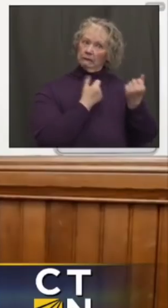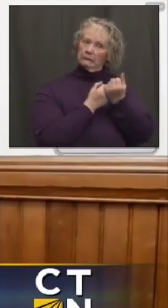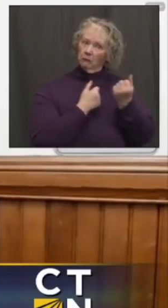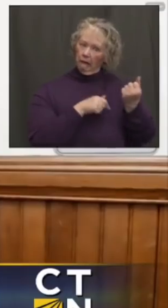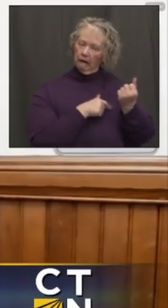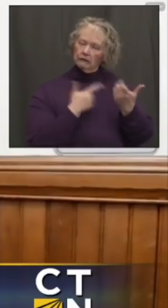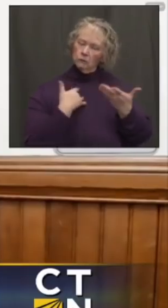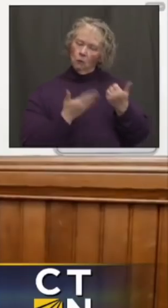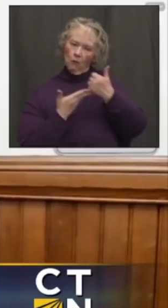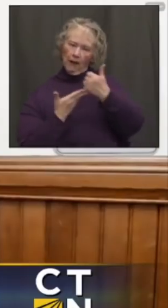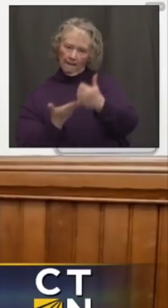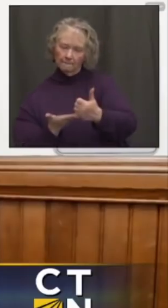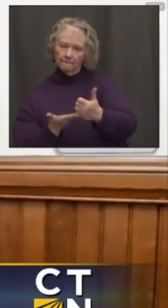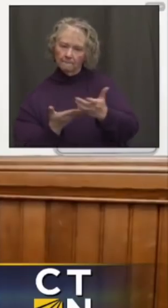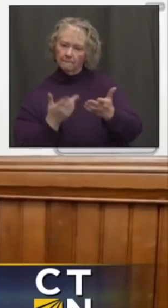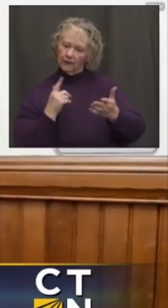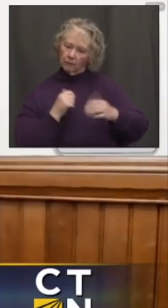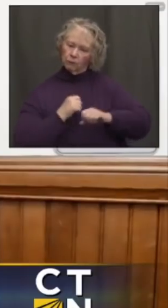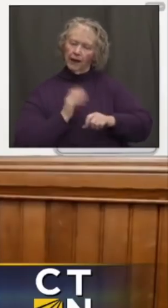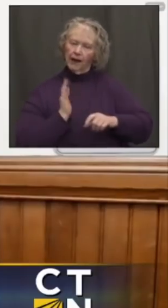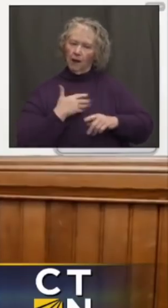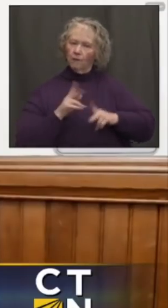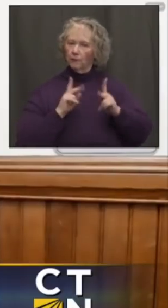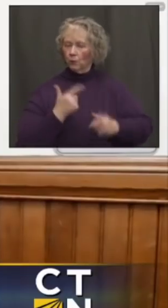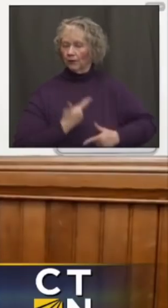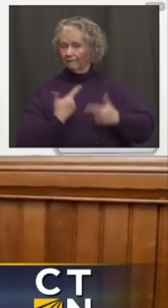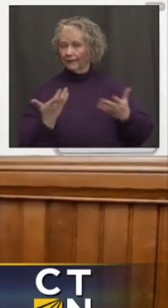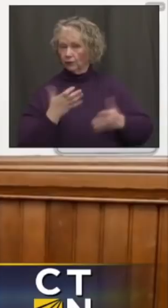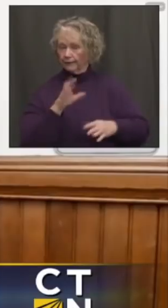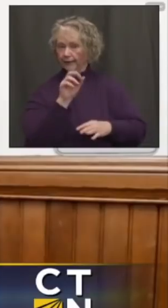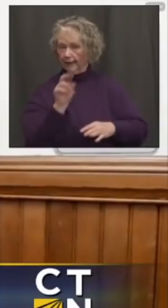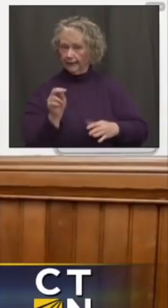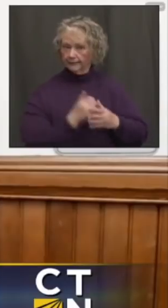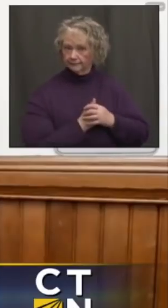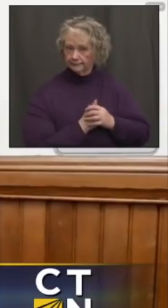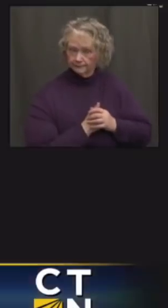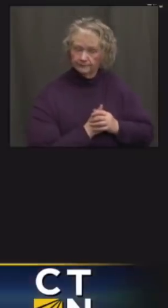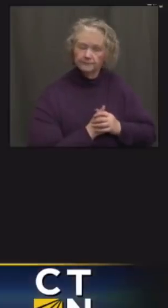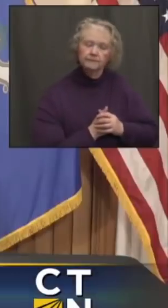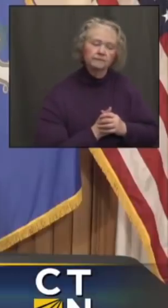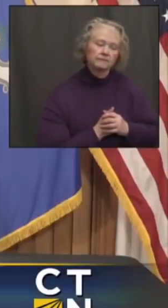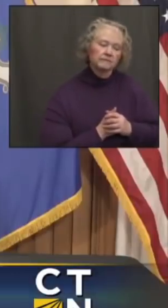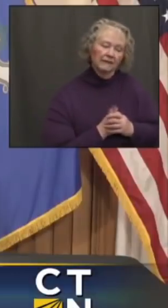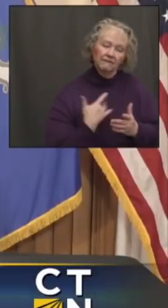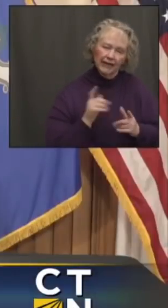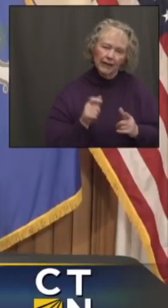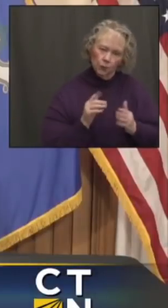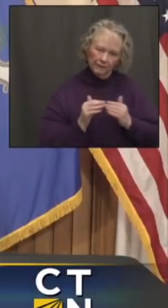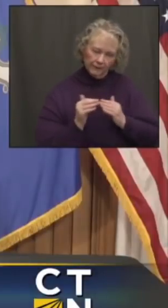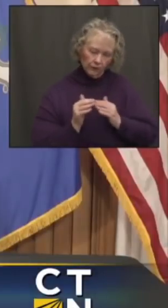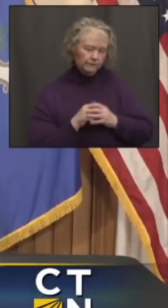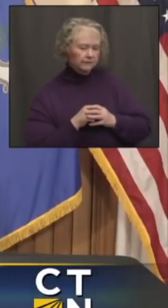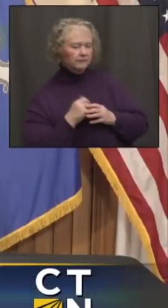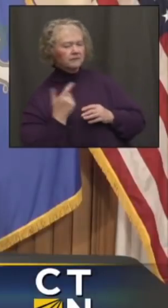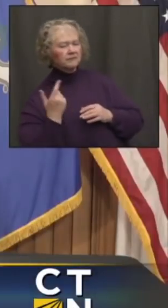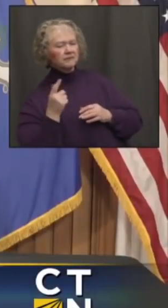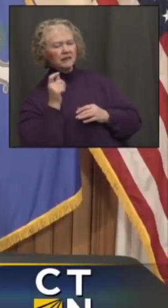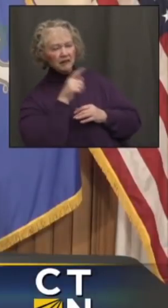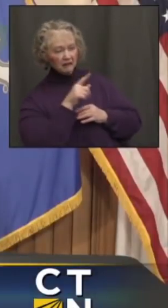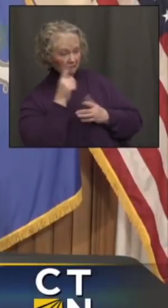Also, while we want to provide some clarity to our taxpayers now, while we have our friends on the